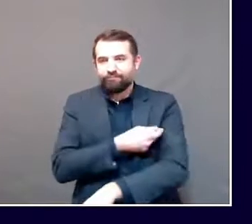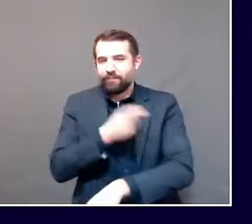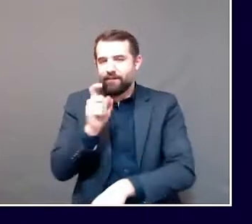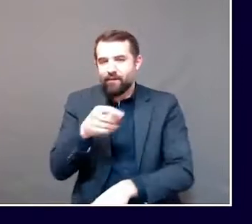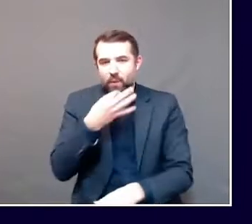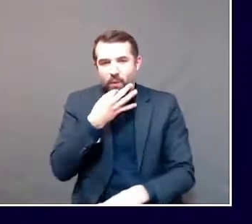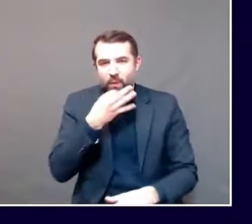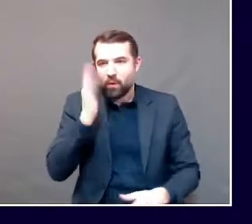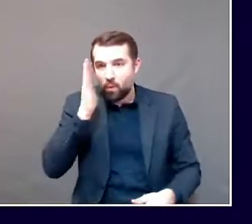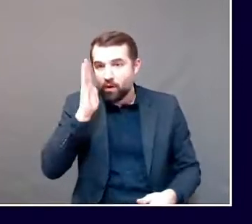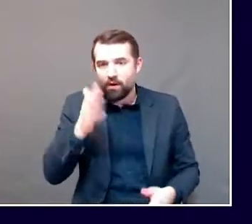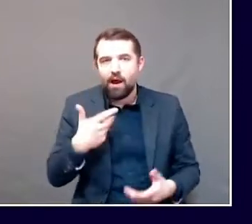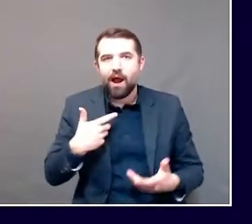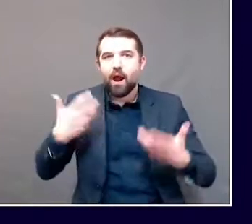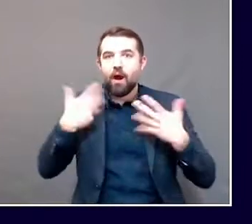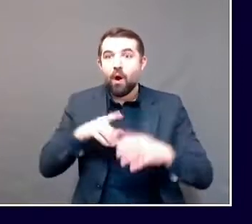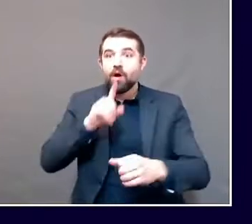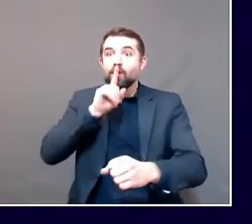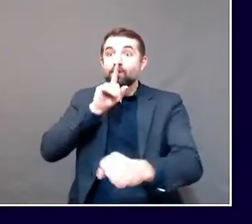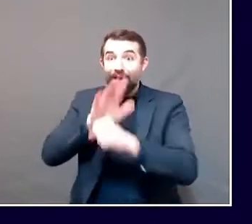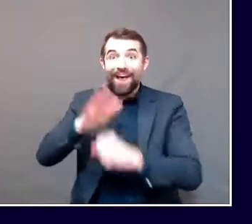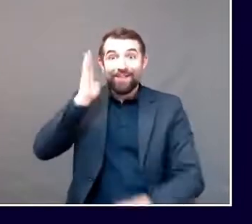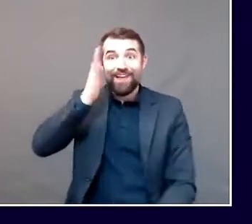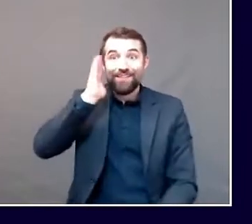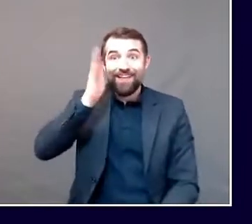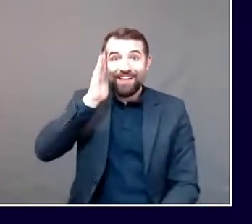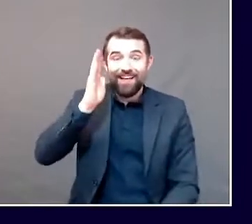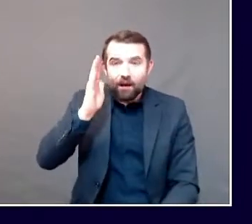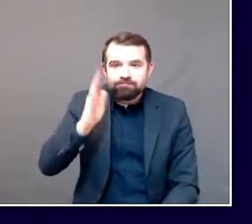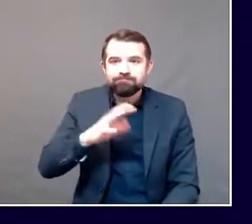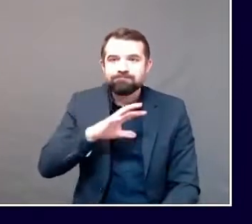false promises to folks about when they might be